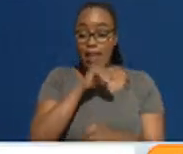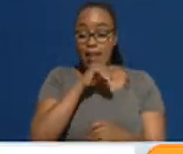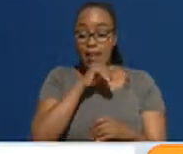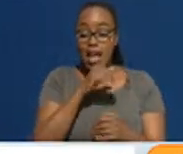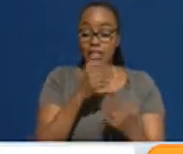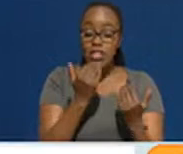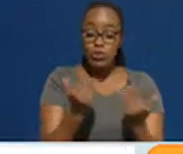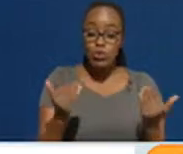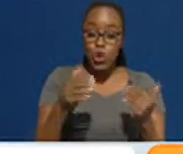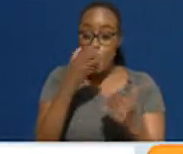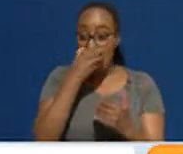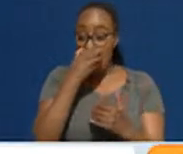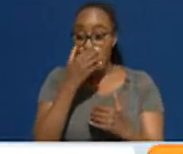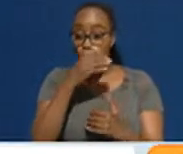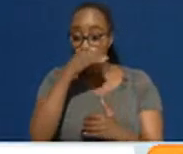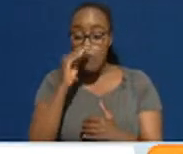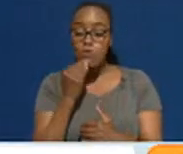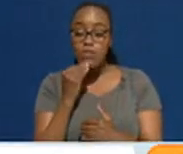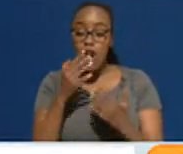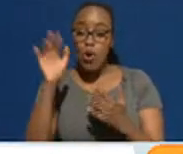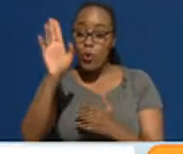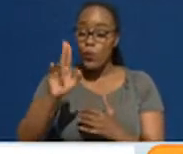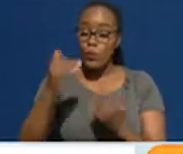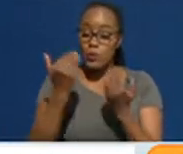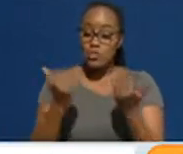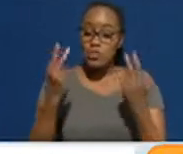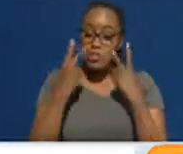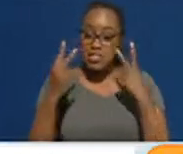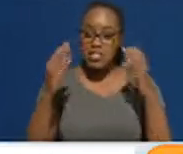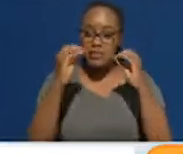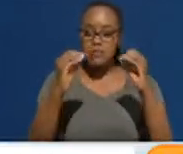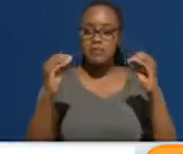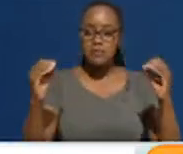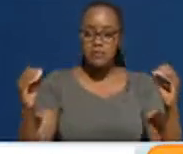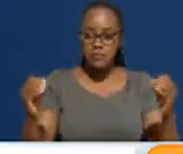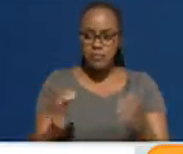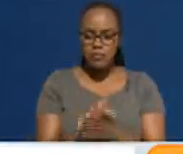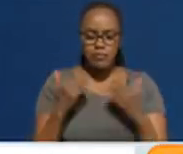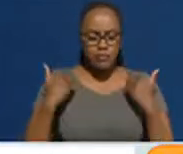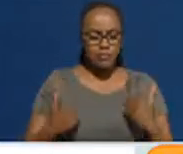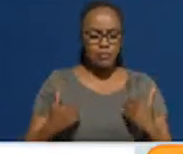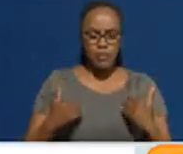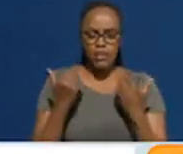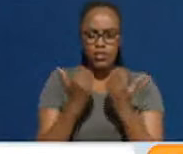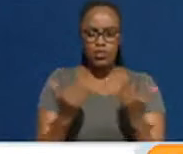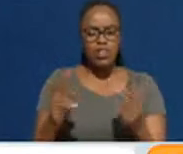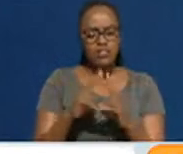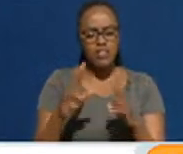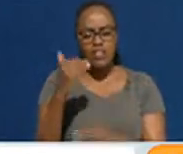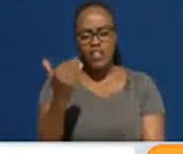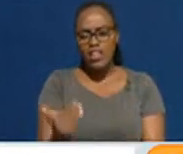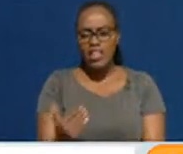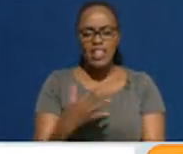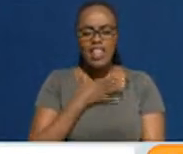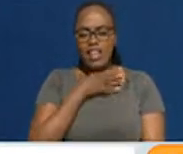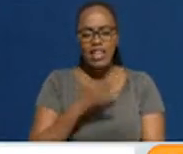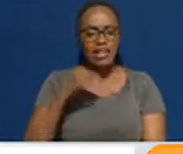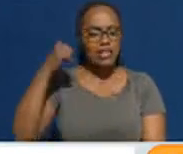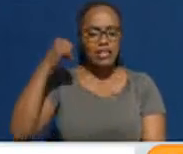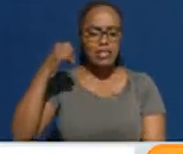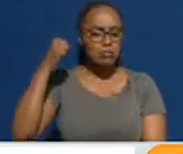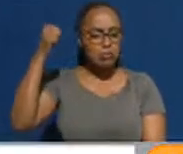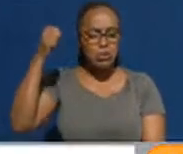or Ruto's kids, or Musalia's kids, or Uhuru's kids. And I think or my kids. Mine are too young, and they don't even like it.